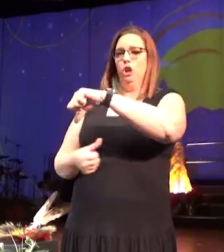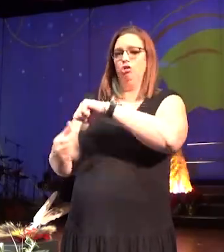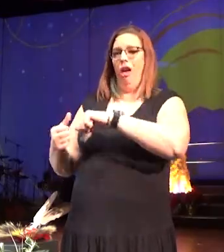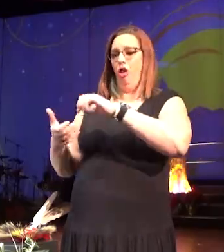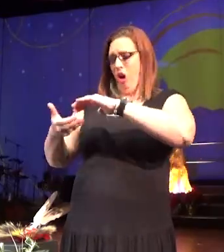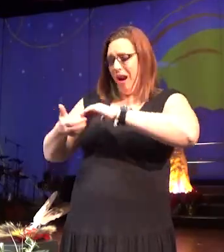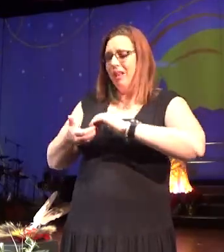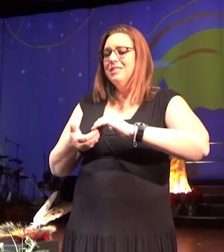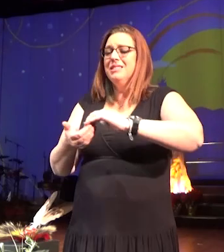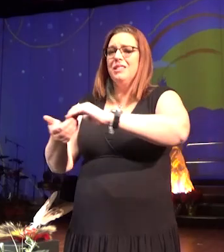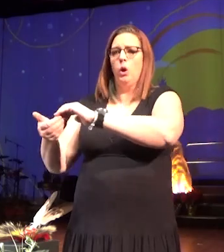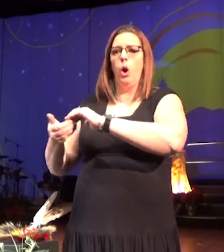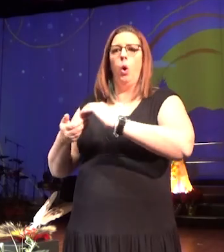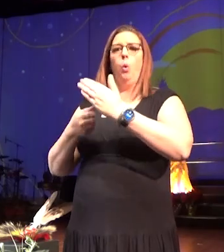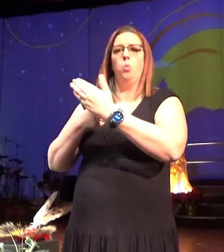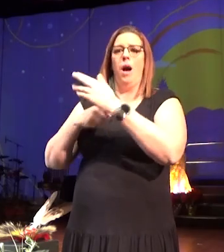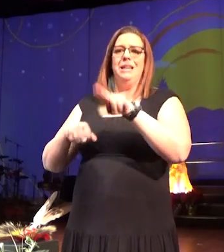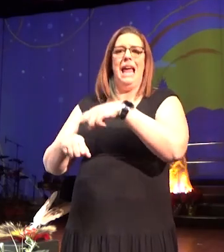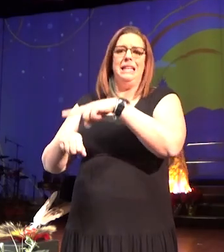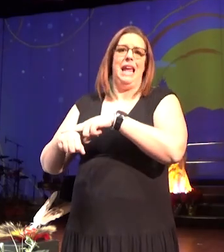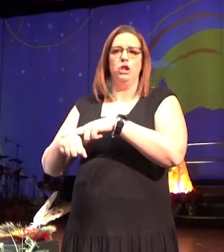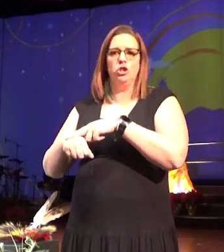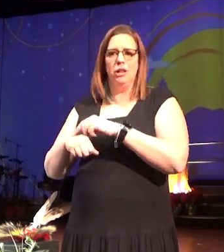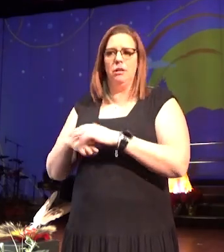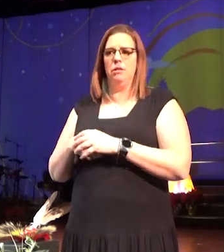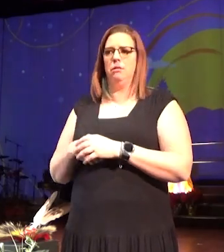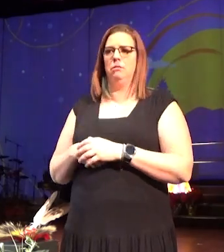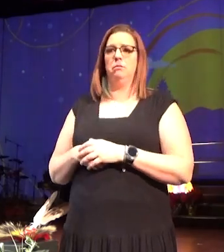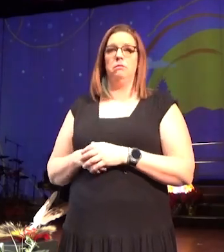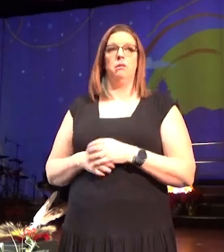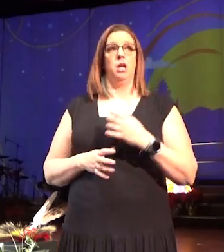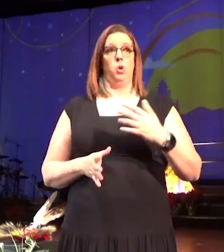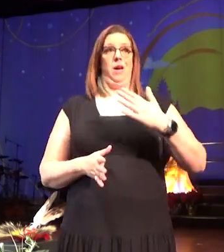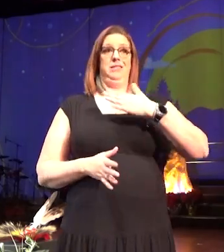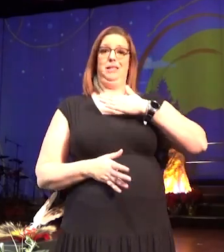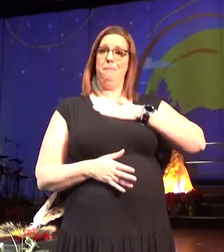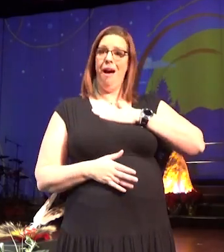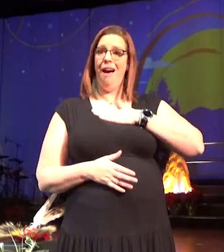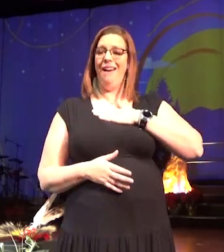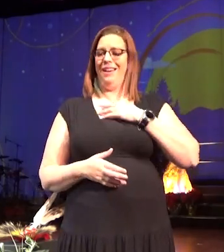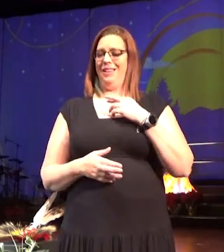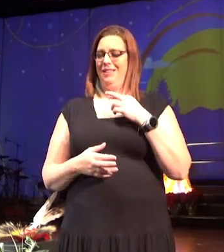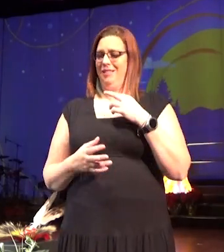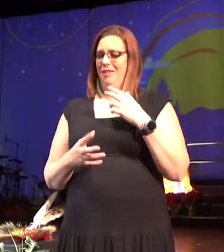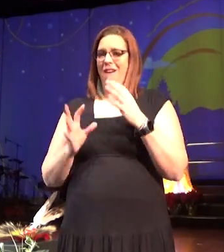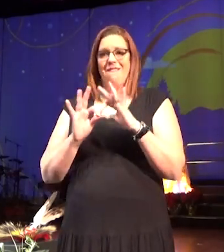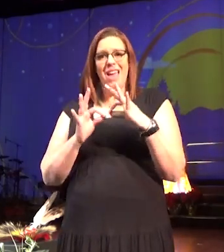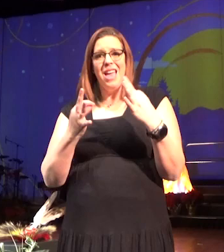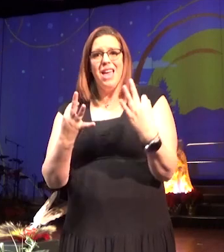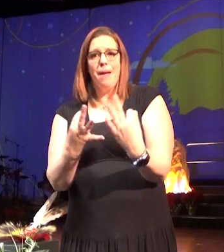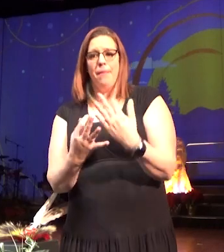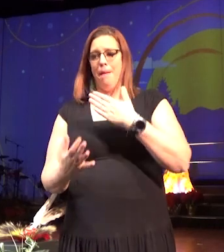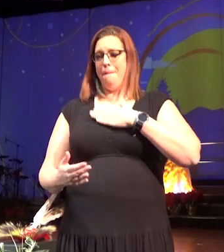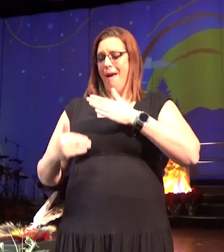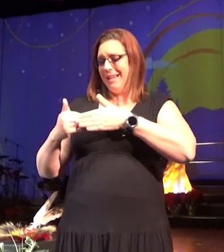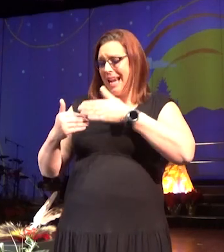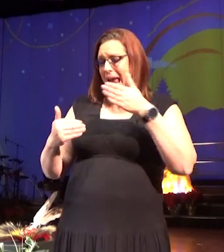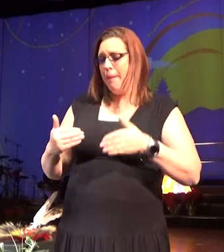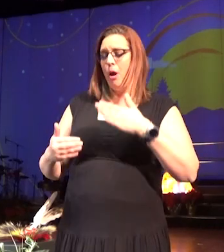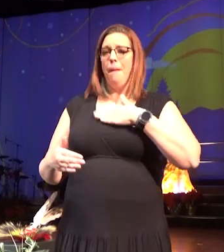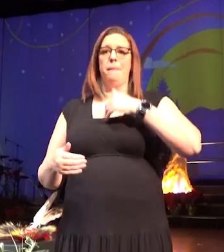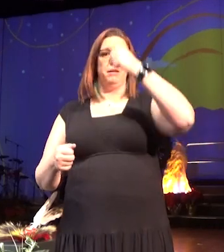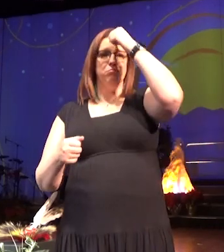as one nation, as my relative, as my neighbor, as my brother, my